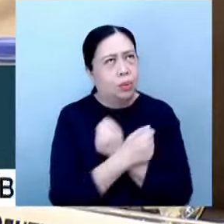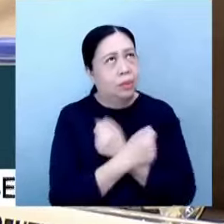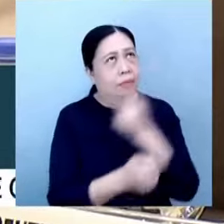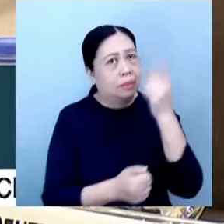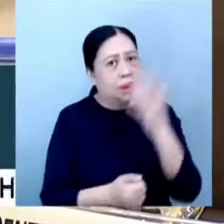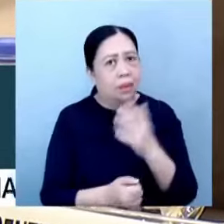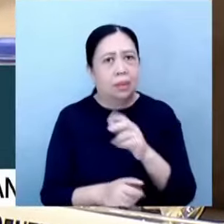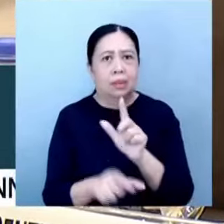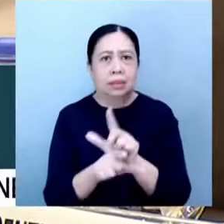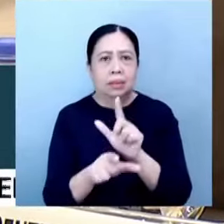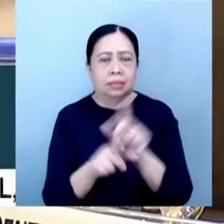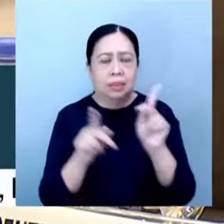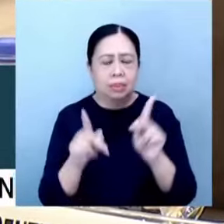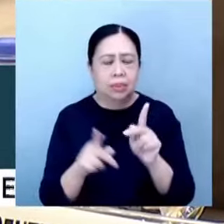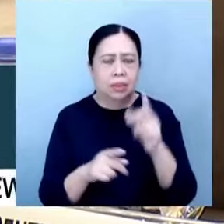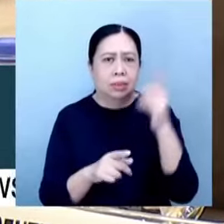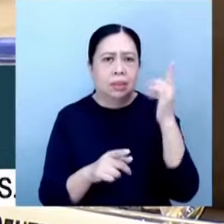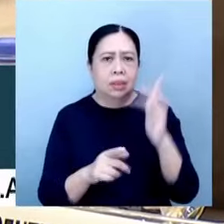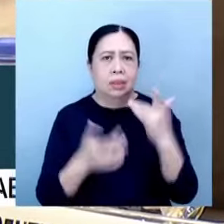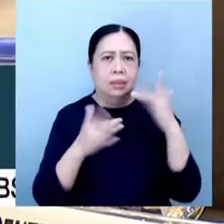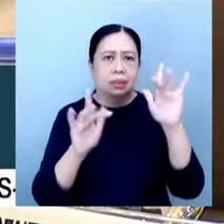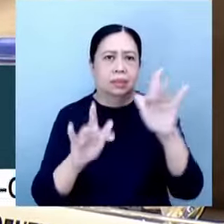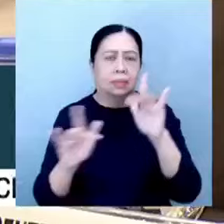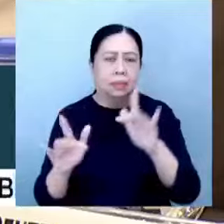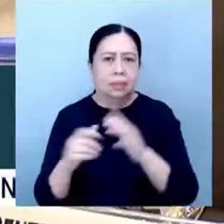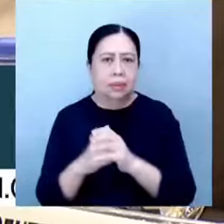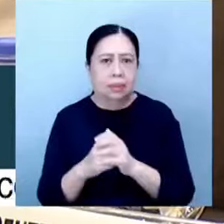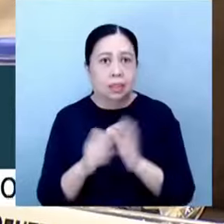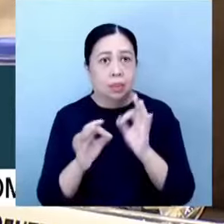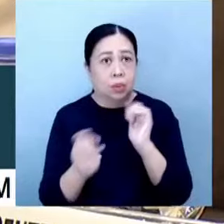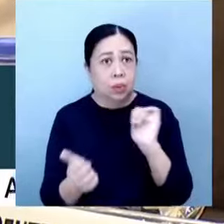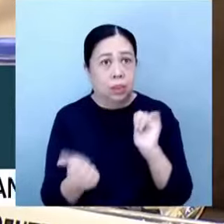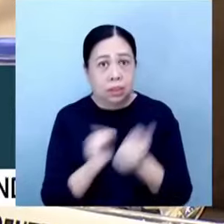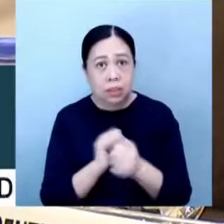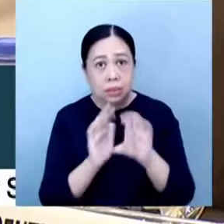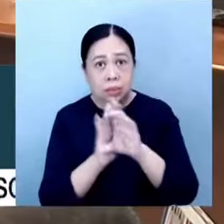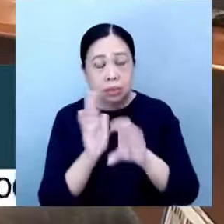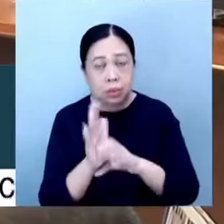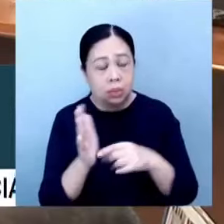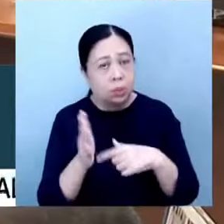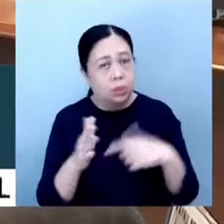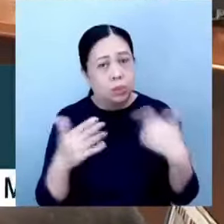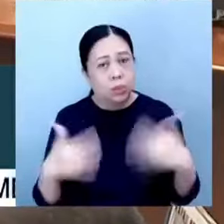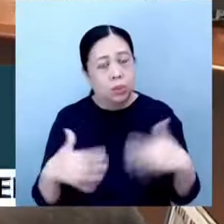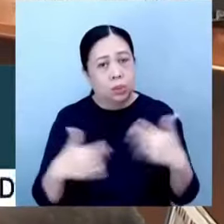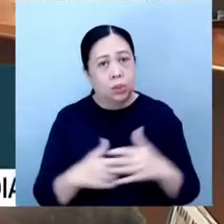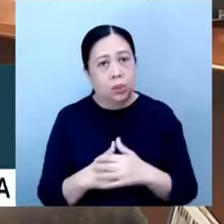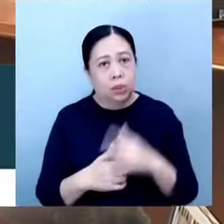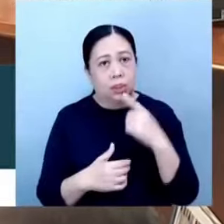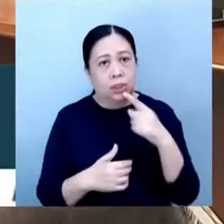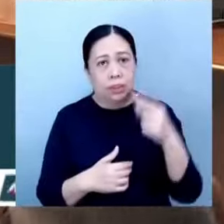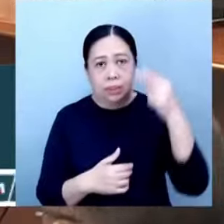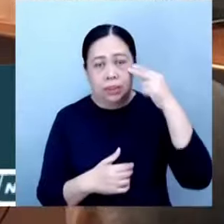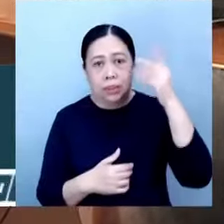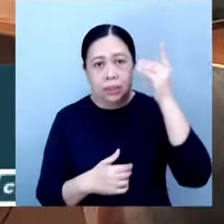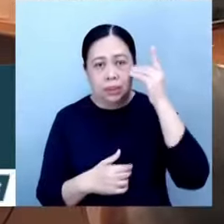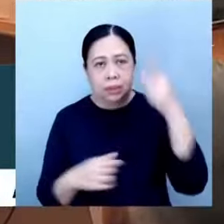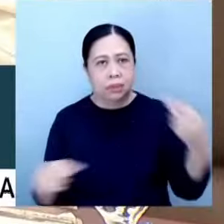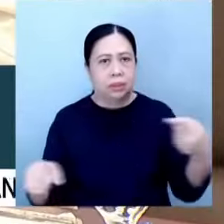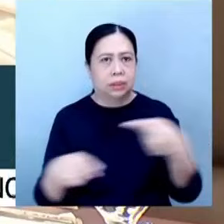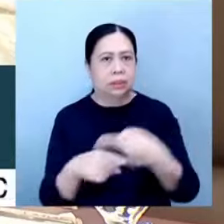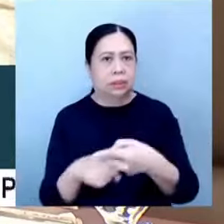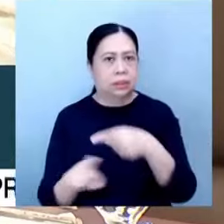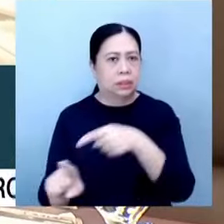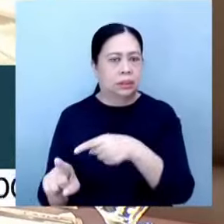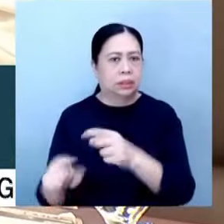people. God forbid that we now amend our Constitution. Davide's stand is in contrast to that of